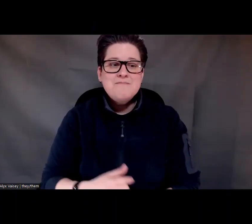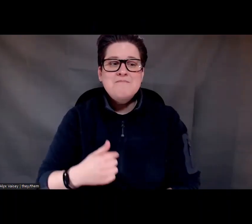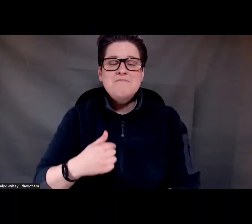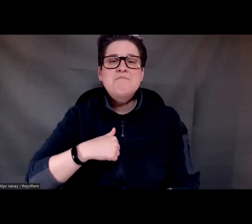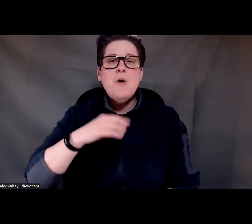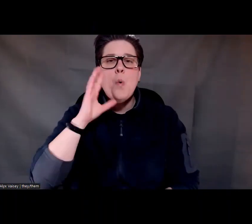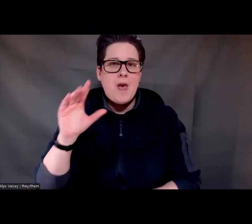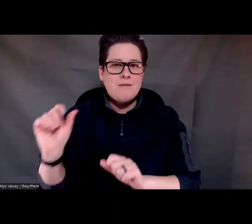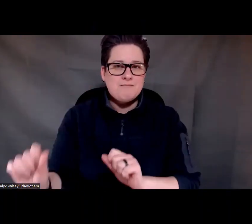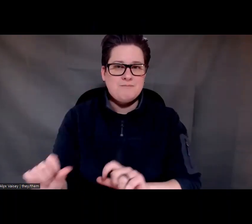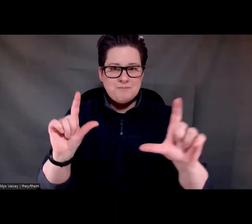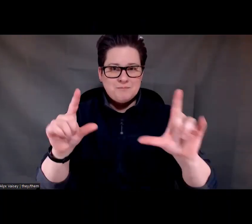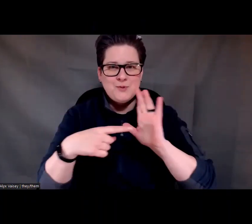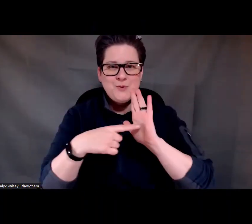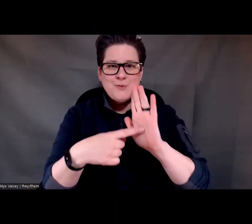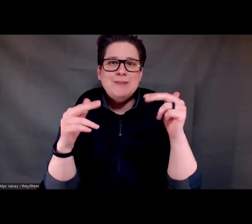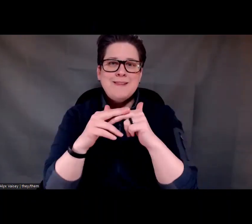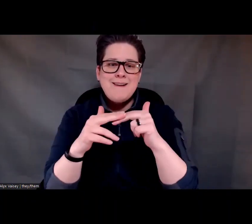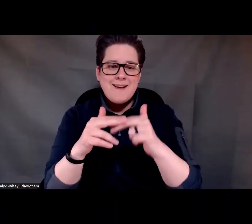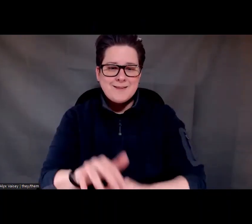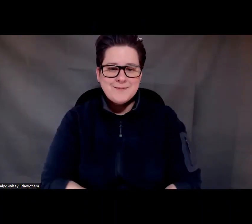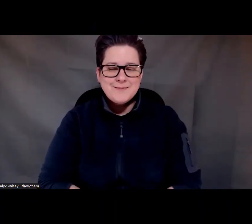my screen.